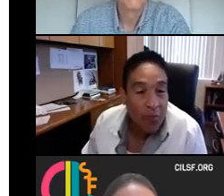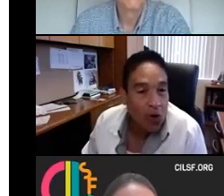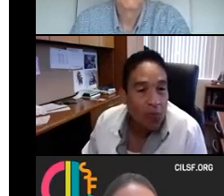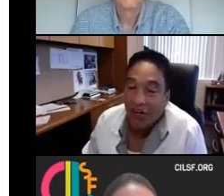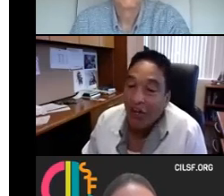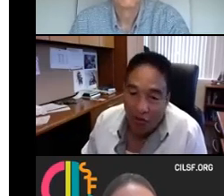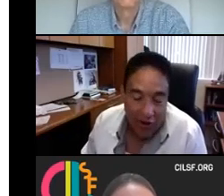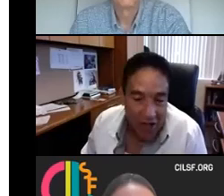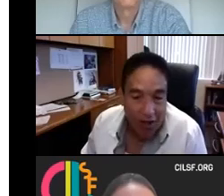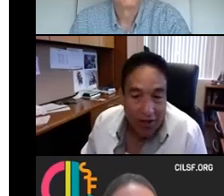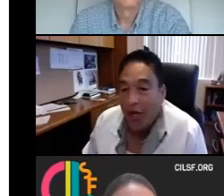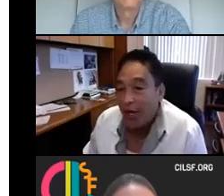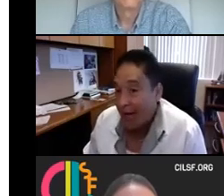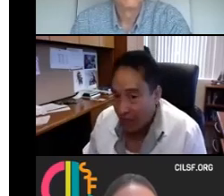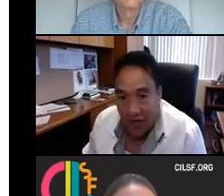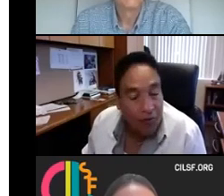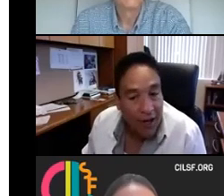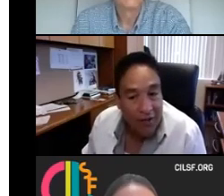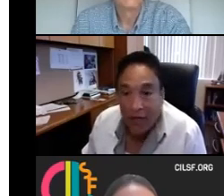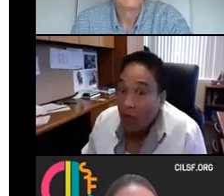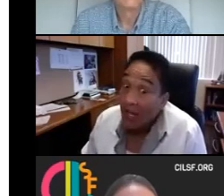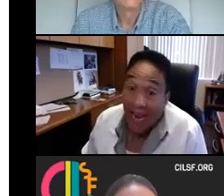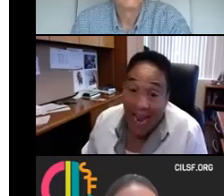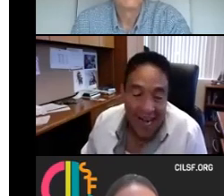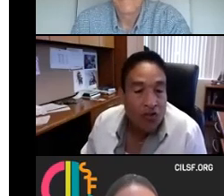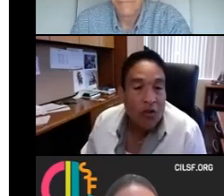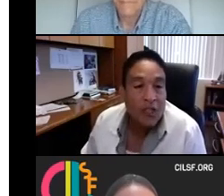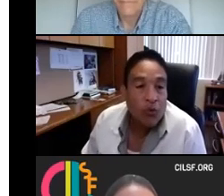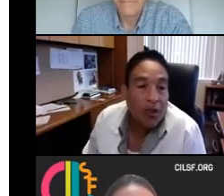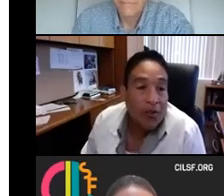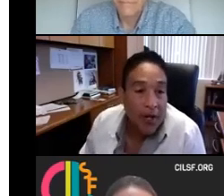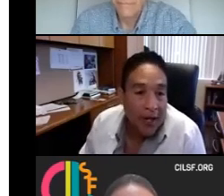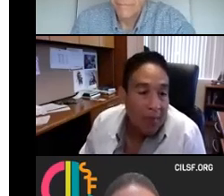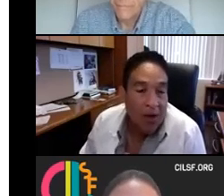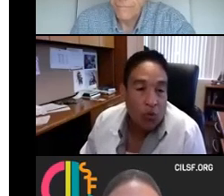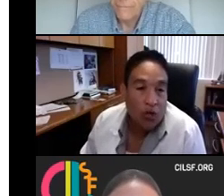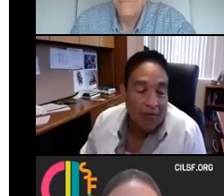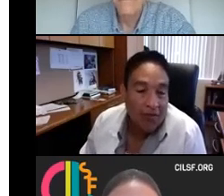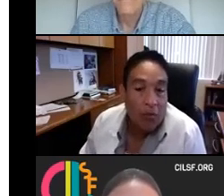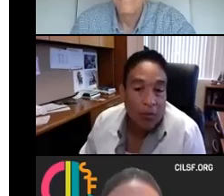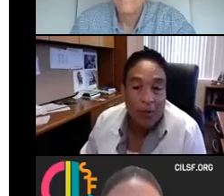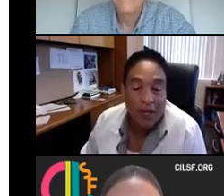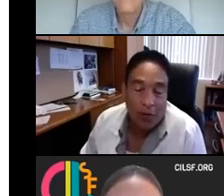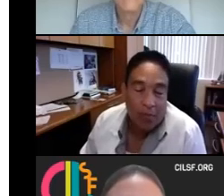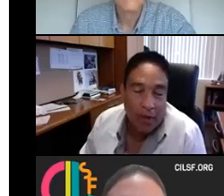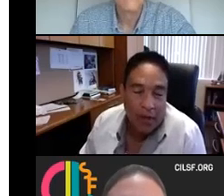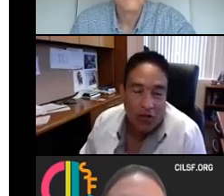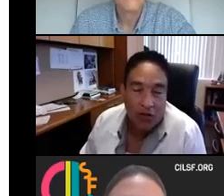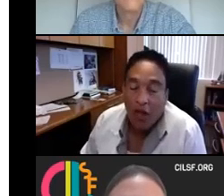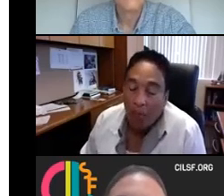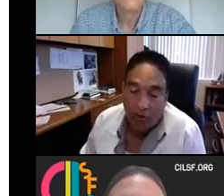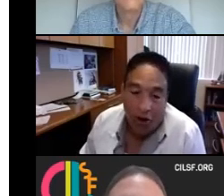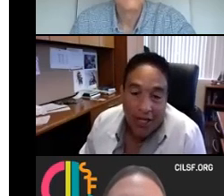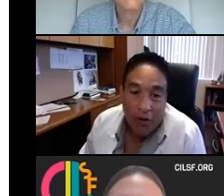culturally appropriate, very well done. I've seen them for Latinos and extremely well done. I work obviously more with the minority